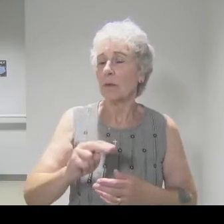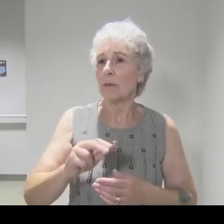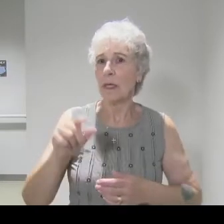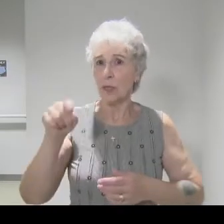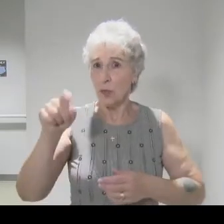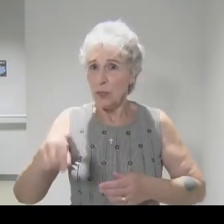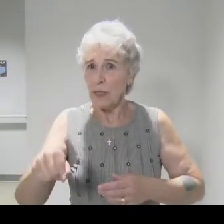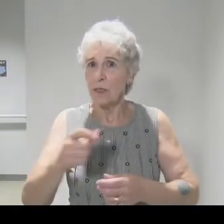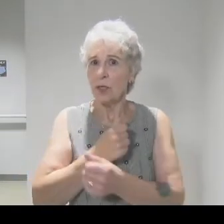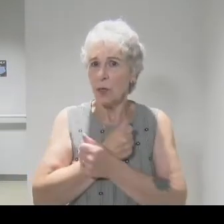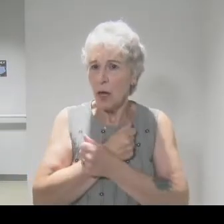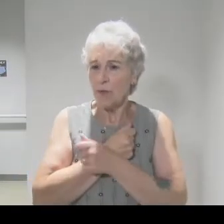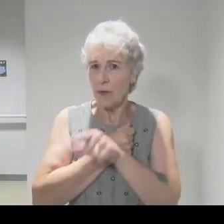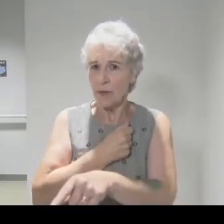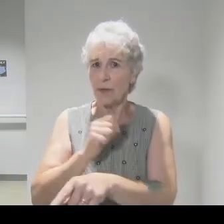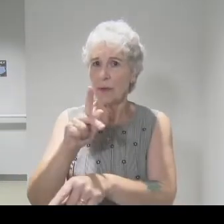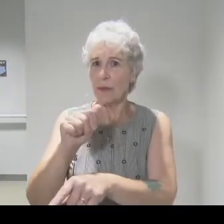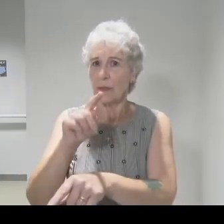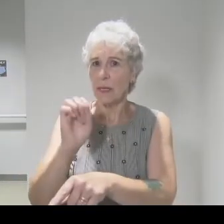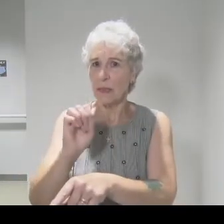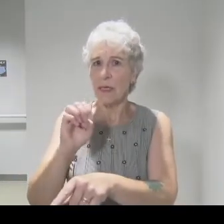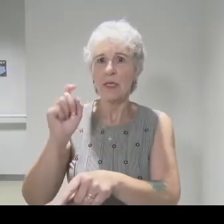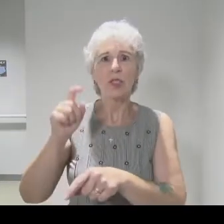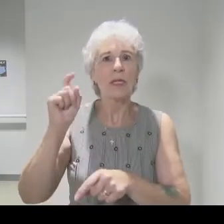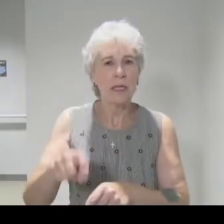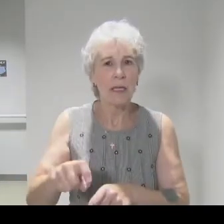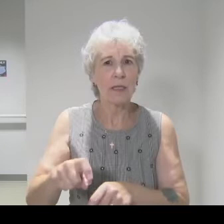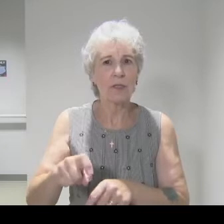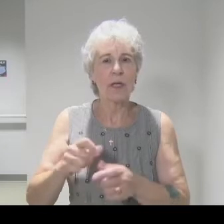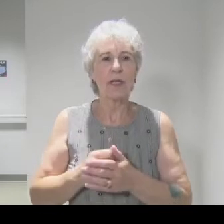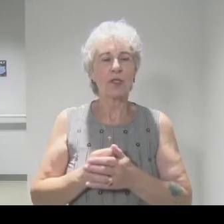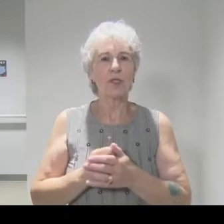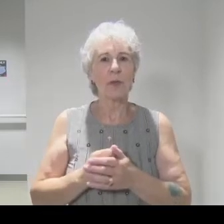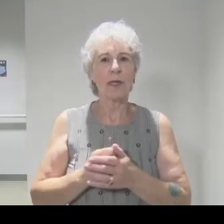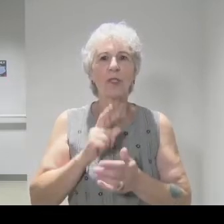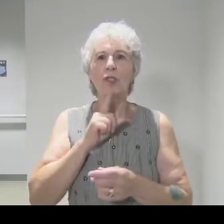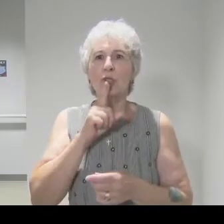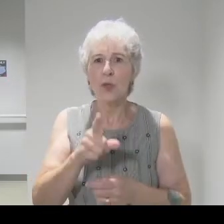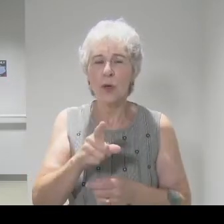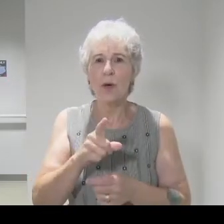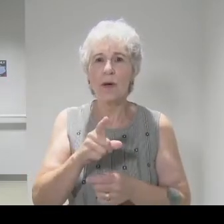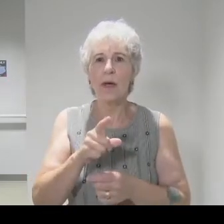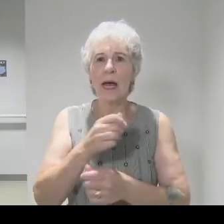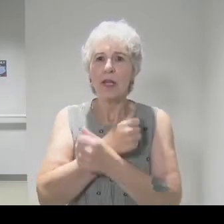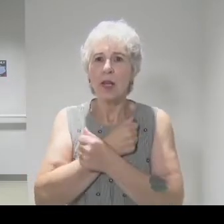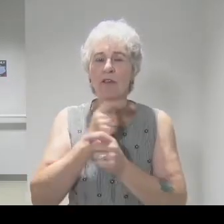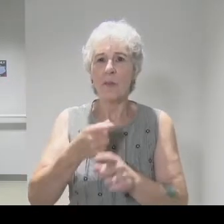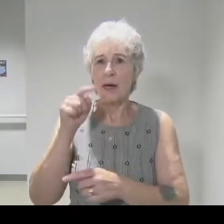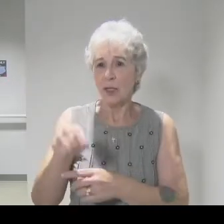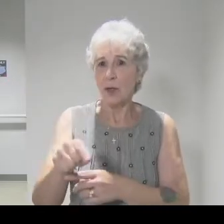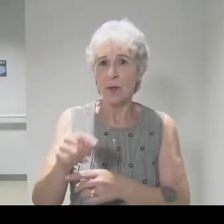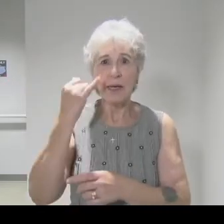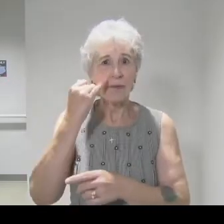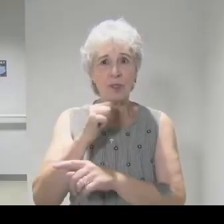you need to love on Caitlin. She needs to be affirmed by you and loved by you, because if she doesn't get